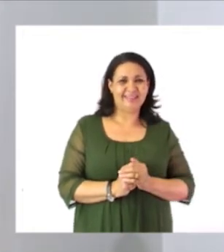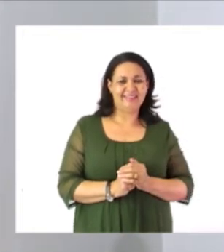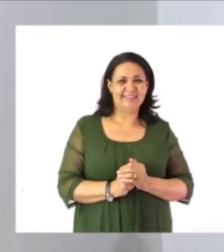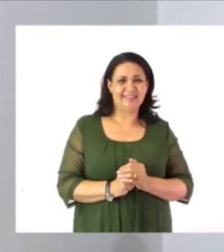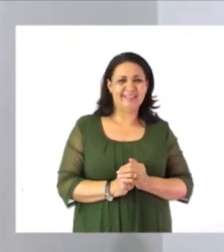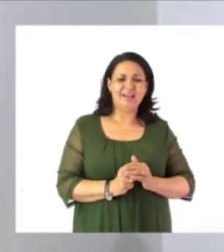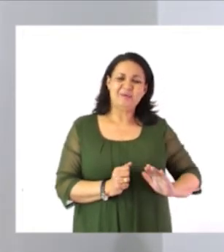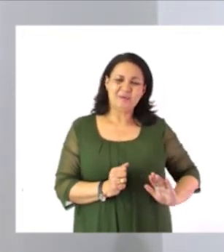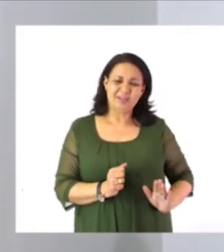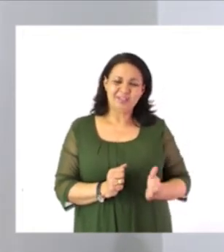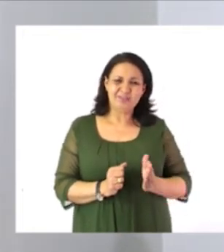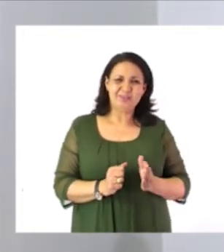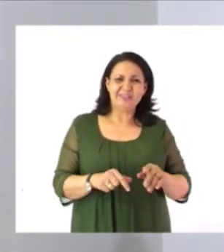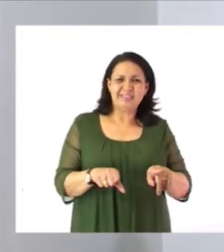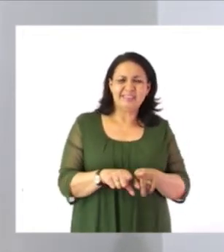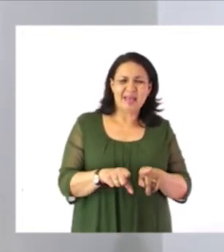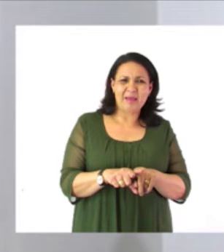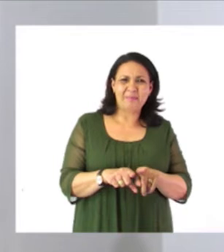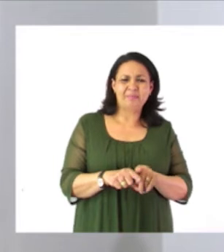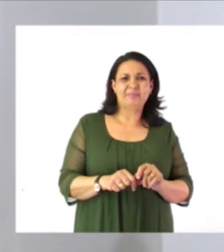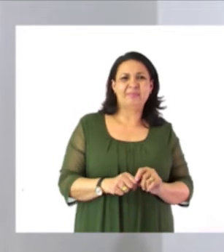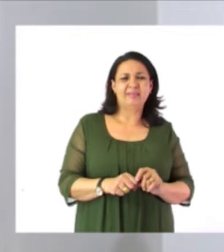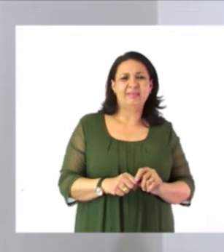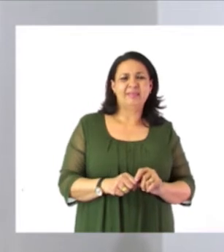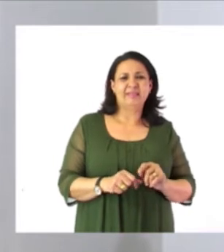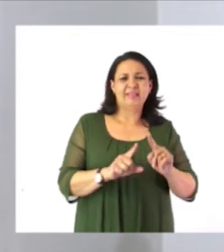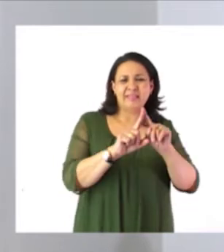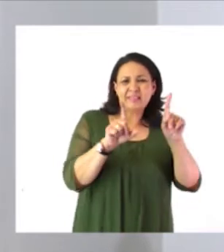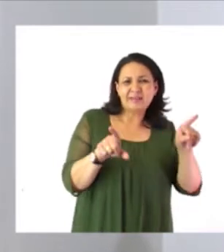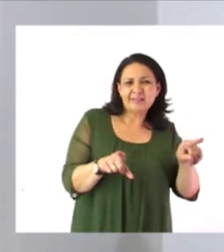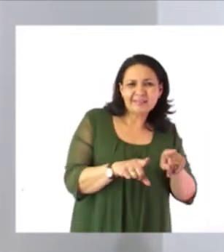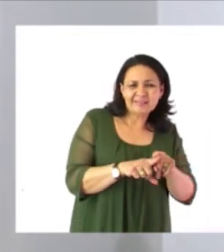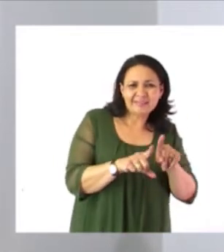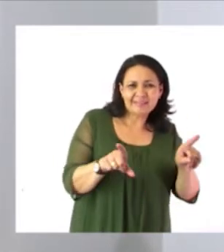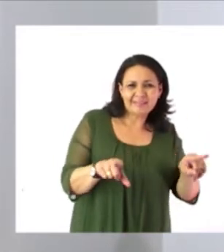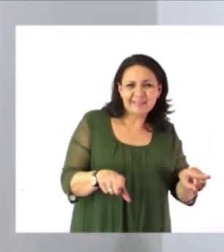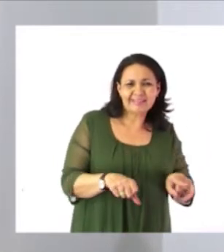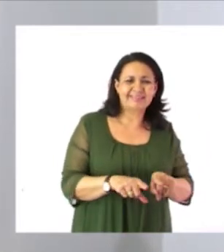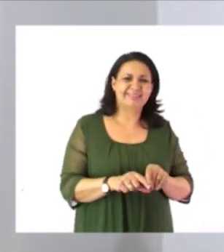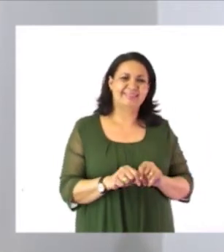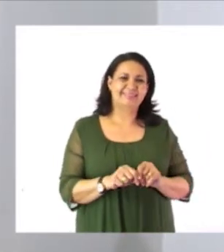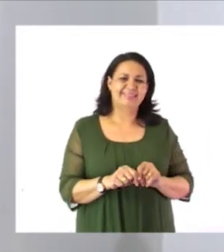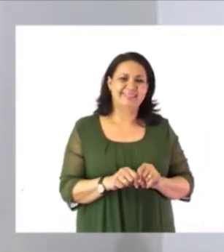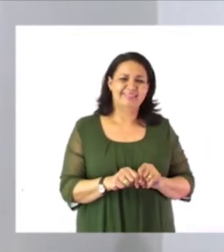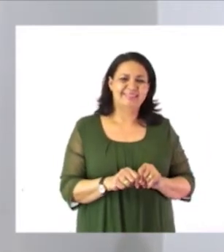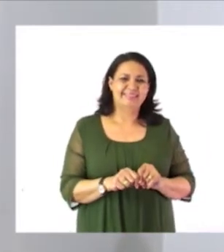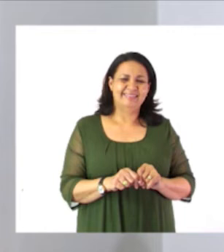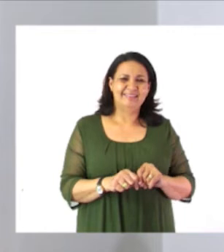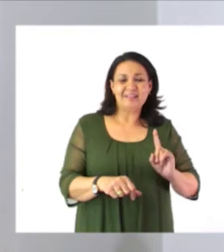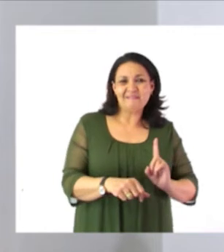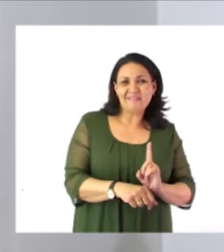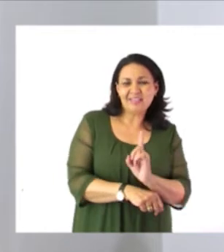want you to write the same letter B in the squares and the blocks that have been provided. In the